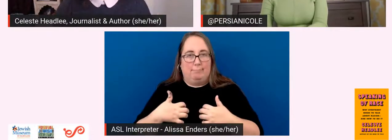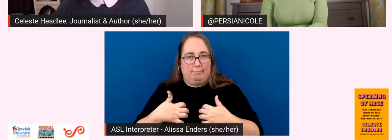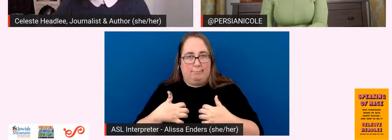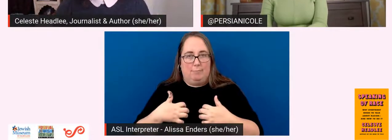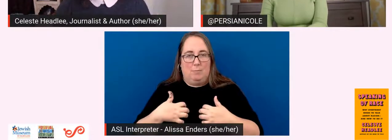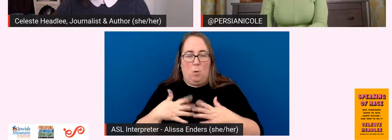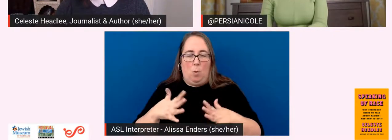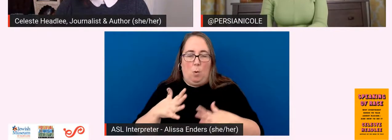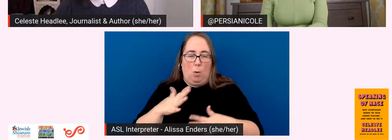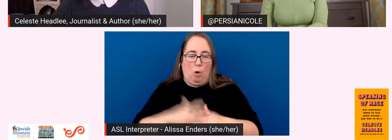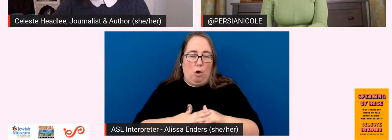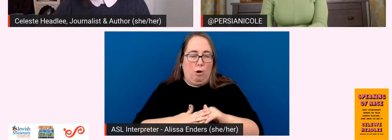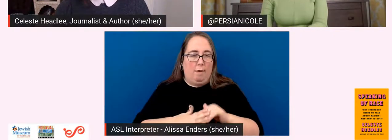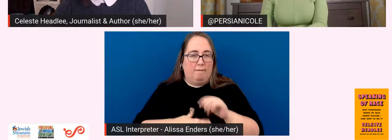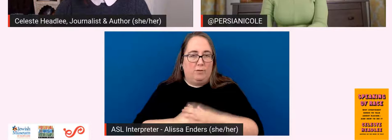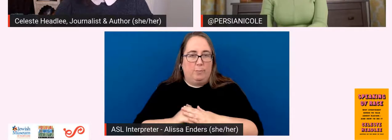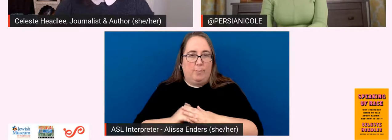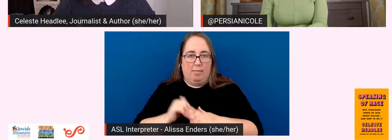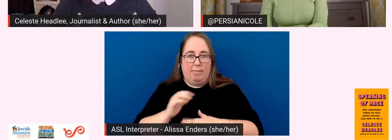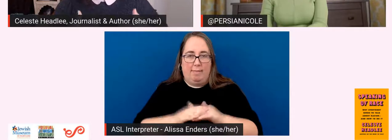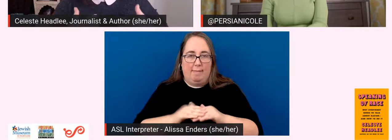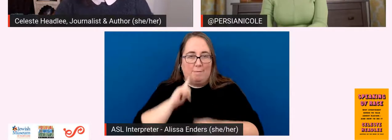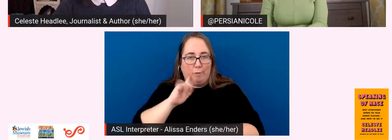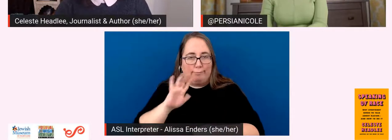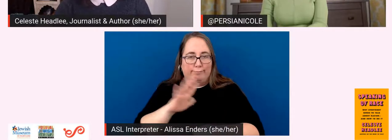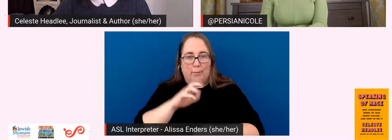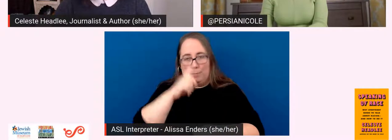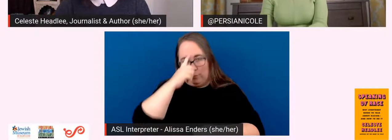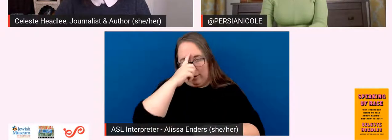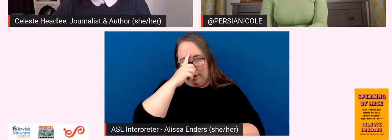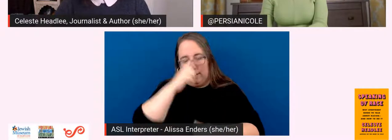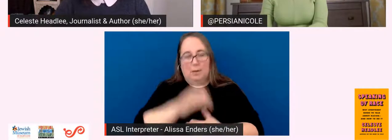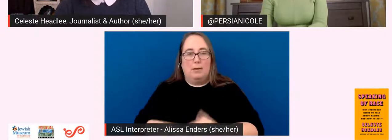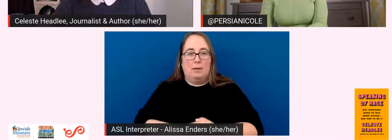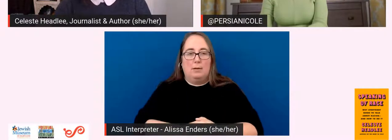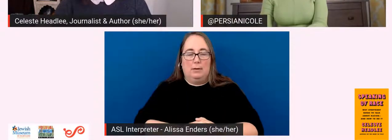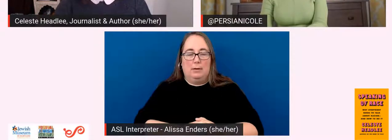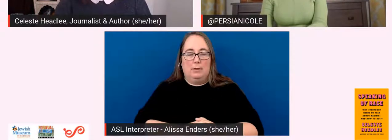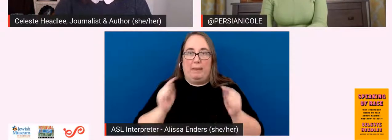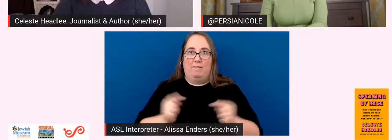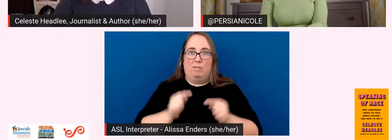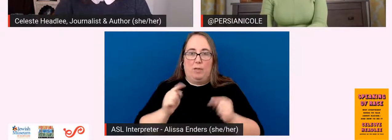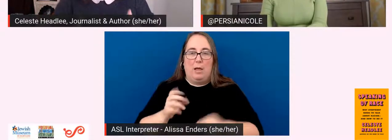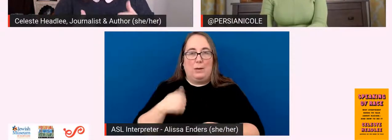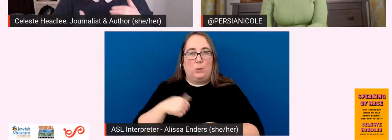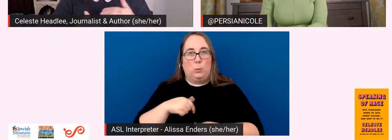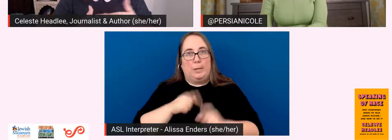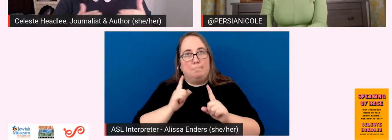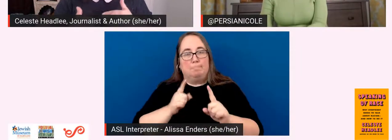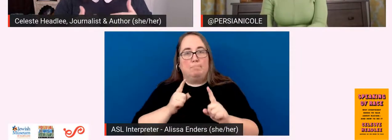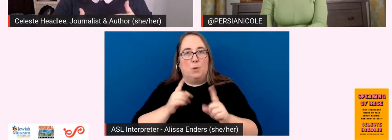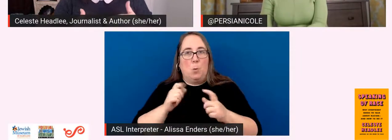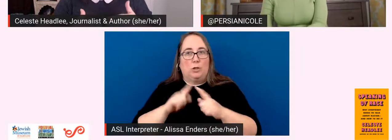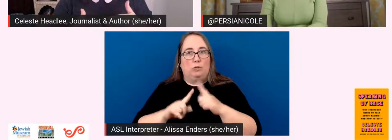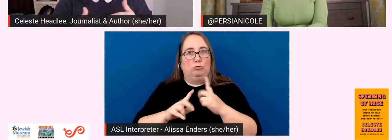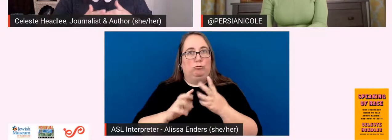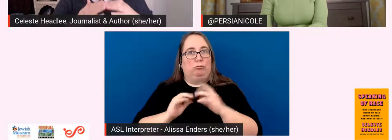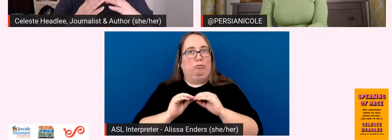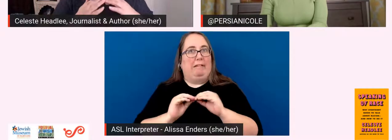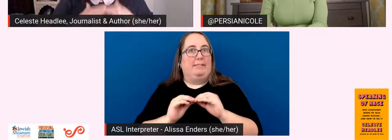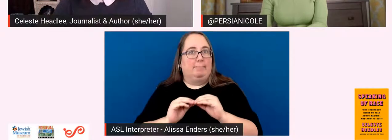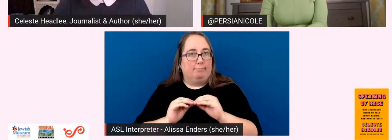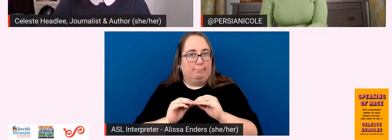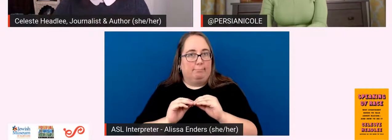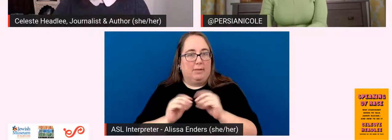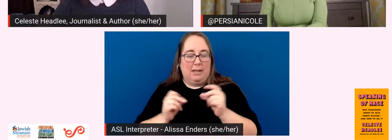very uncomfortable for the human brain. It's psychically painful, and we strive to correct it